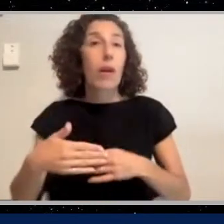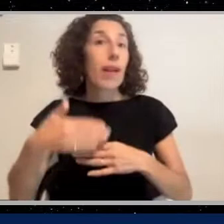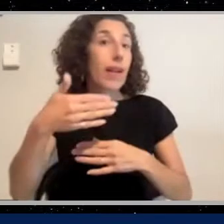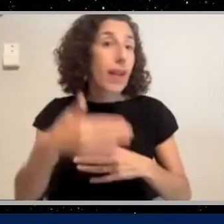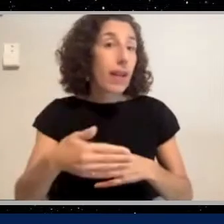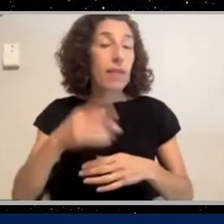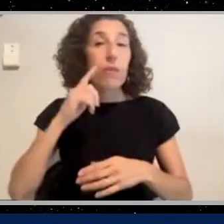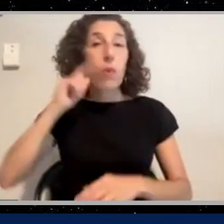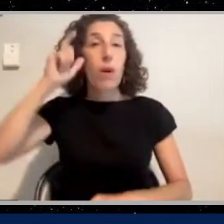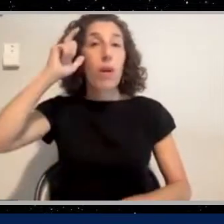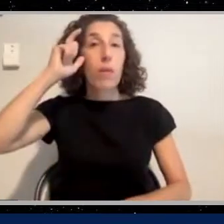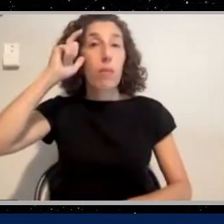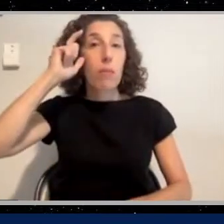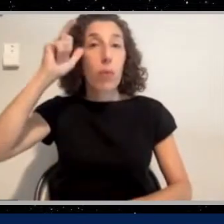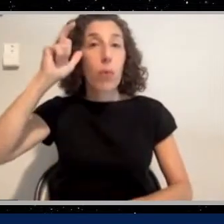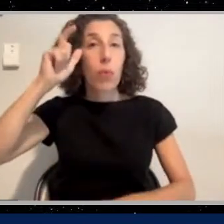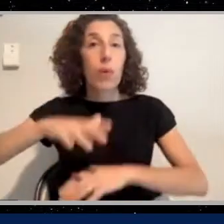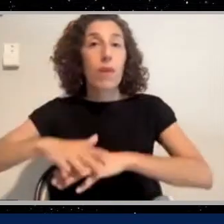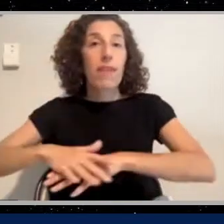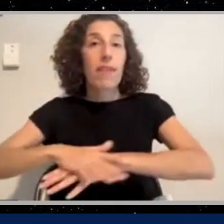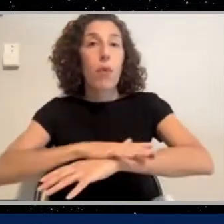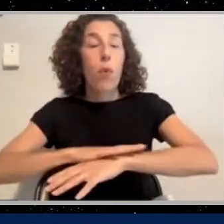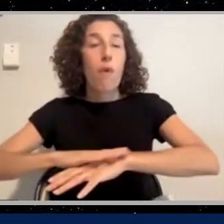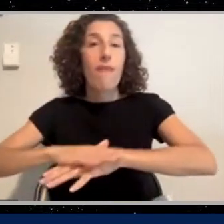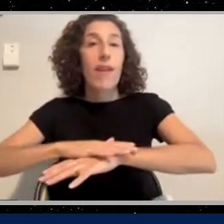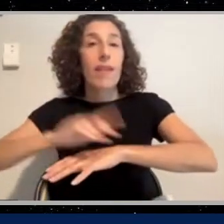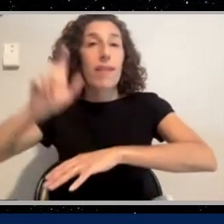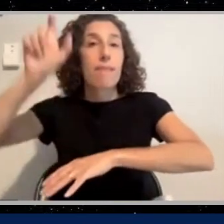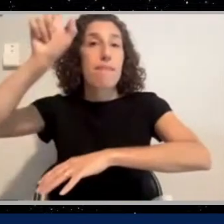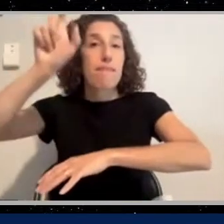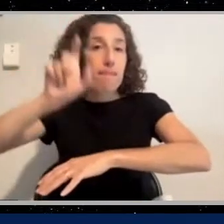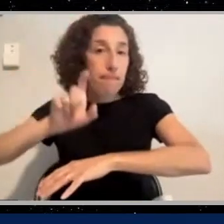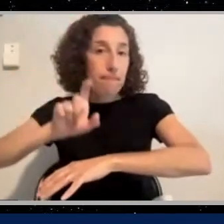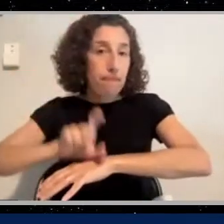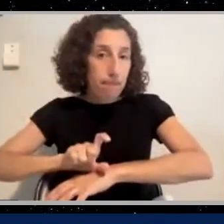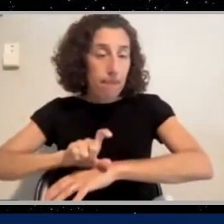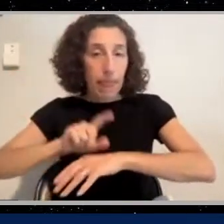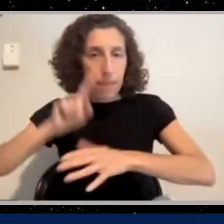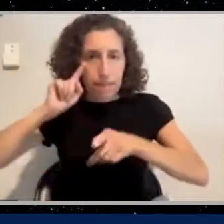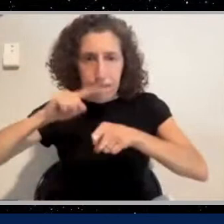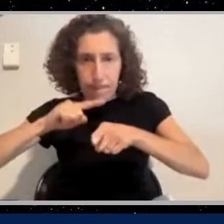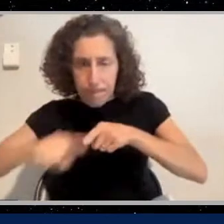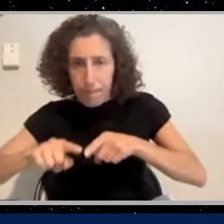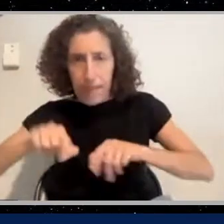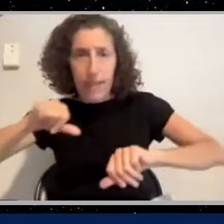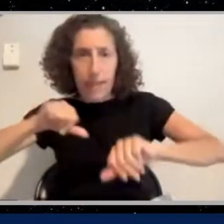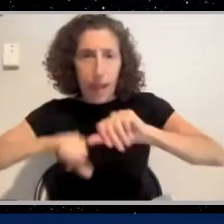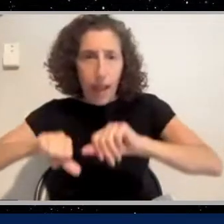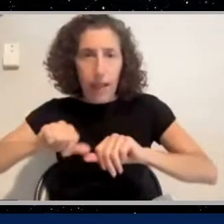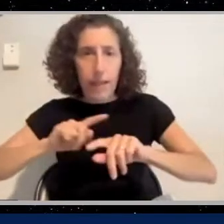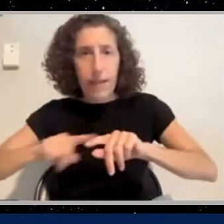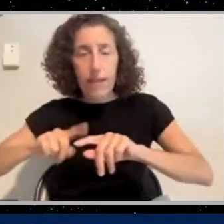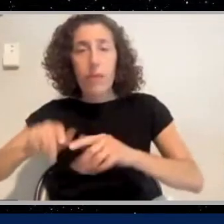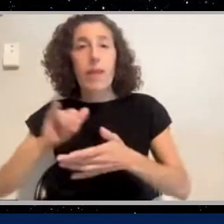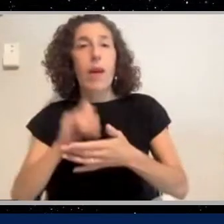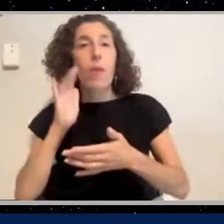we are kind of inspiring that next generation of explorers, and it includes all different types of